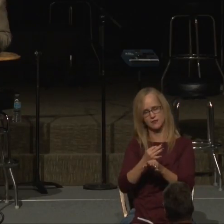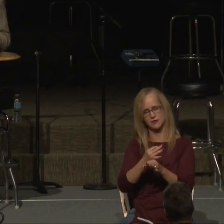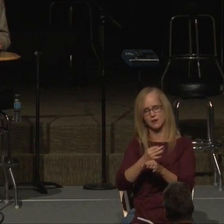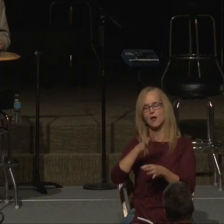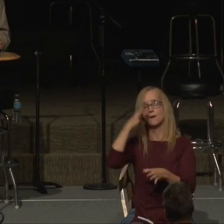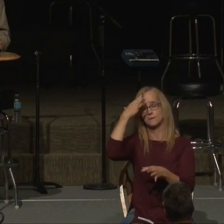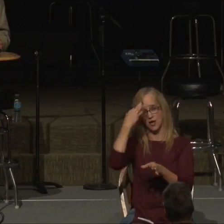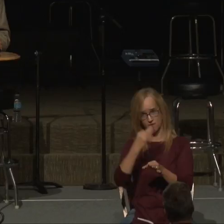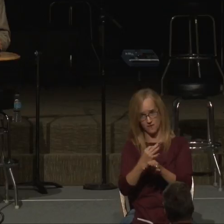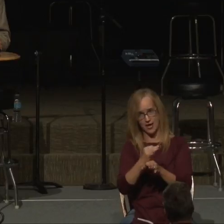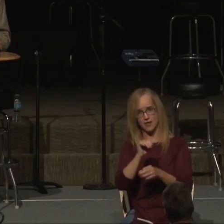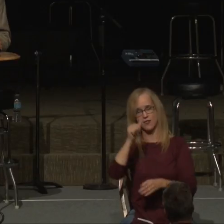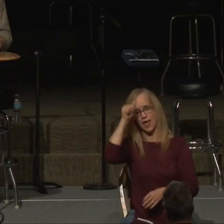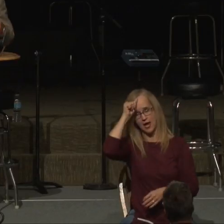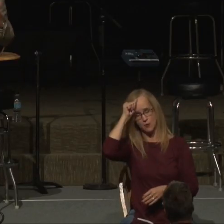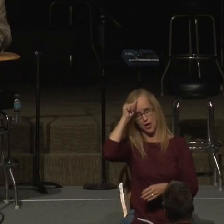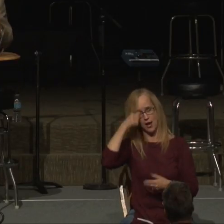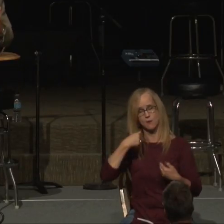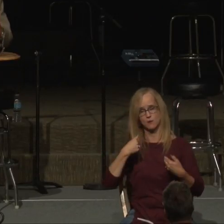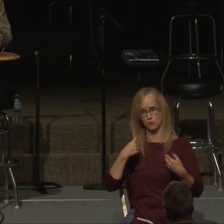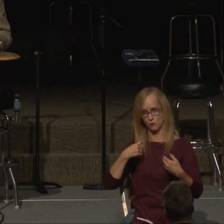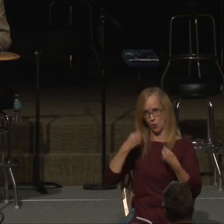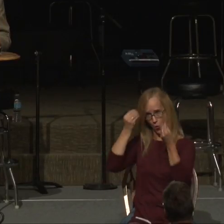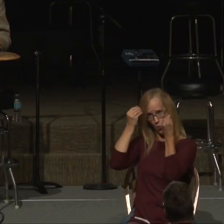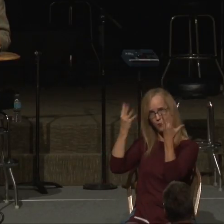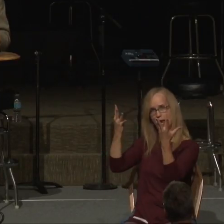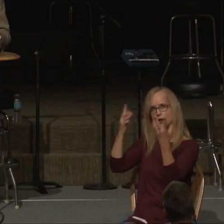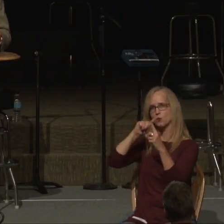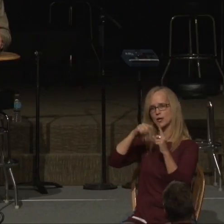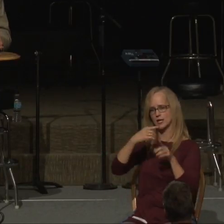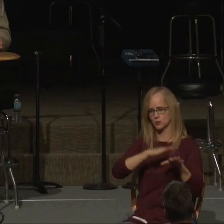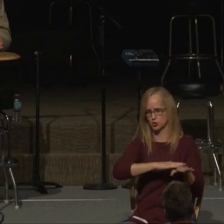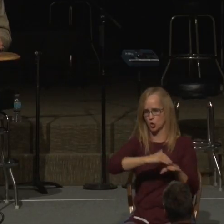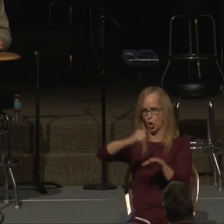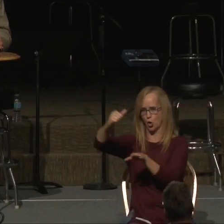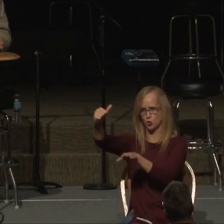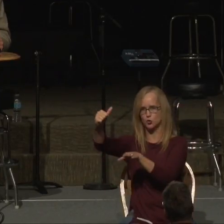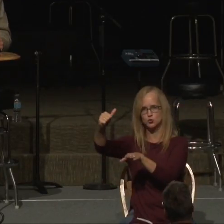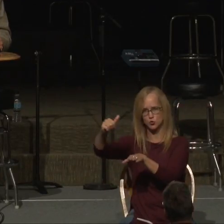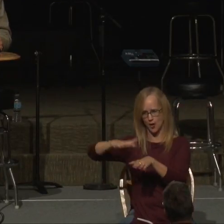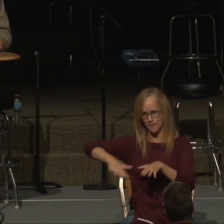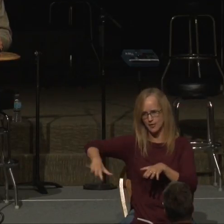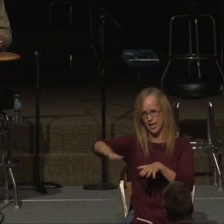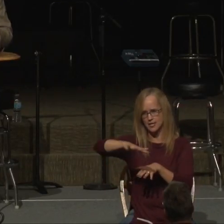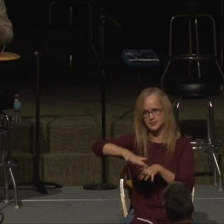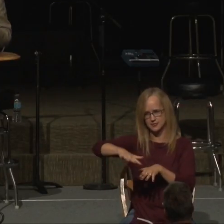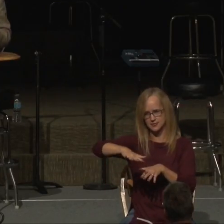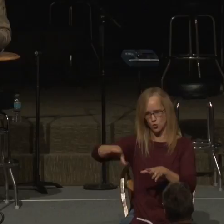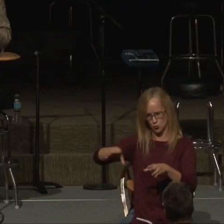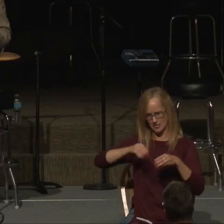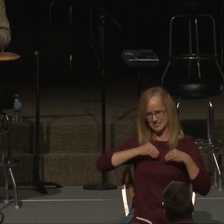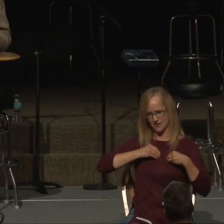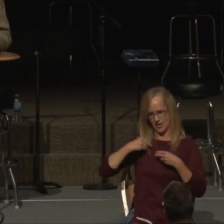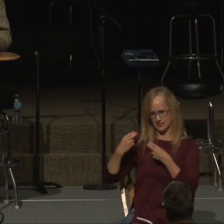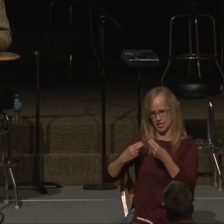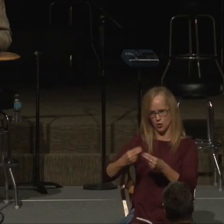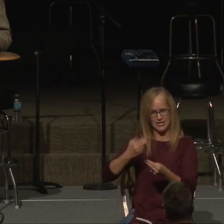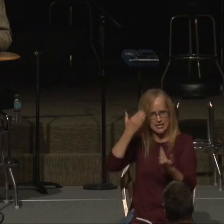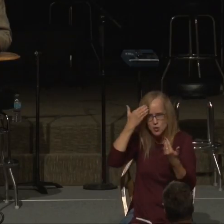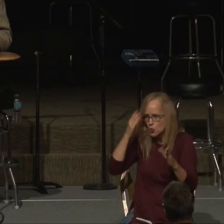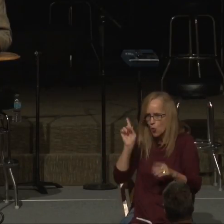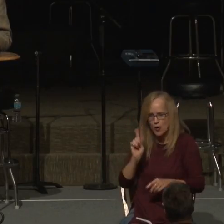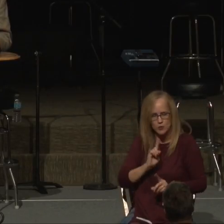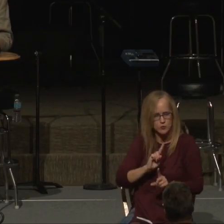Abraham obeyed when he was called to go out to a place that he was to receive as an inheritance. And he went out, not knowing where he was